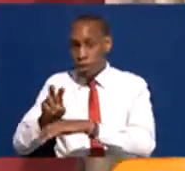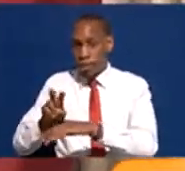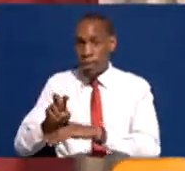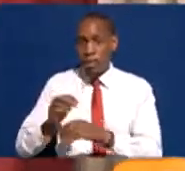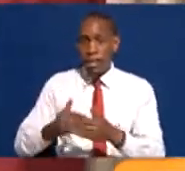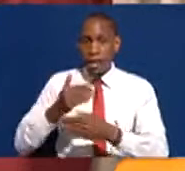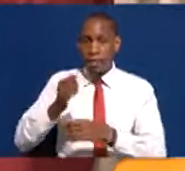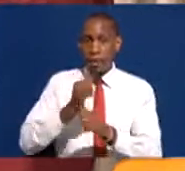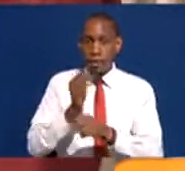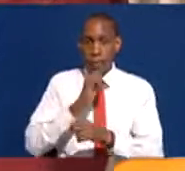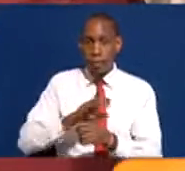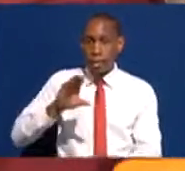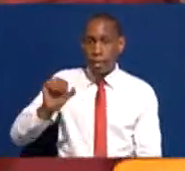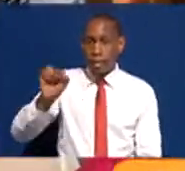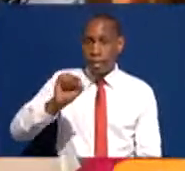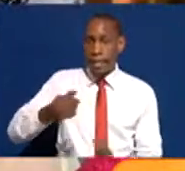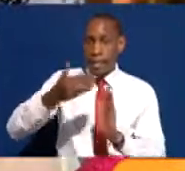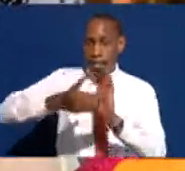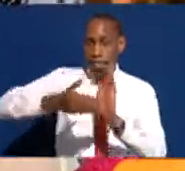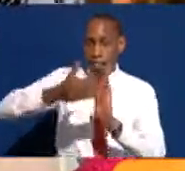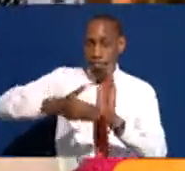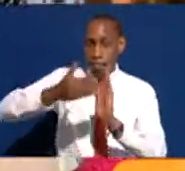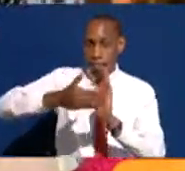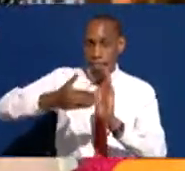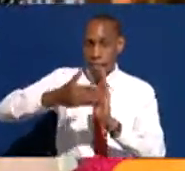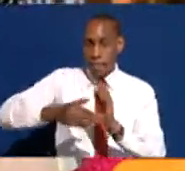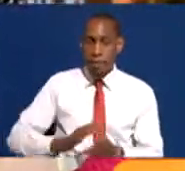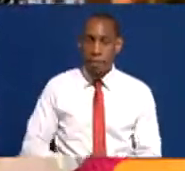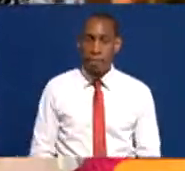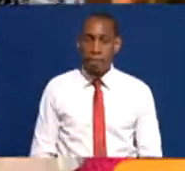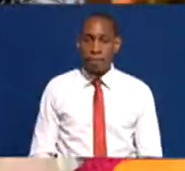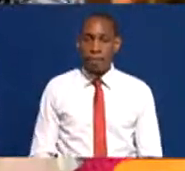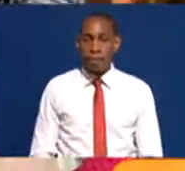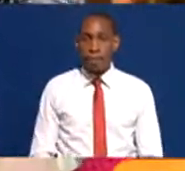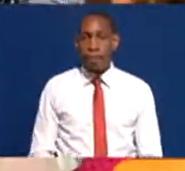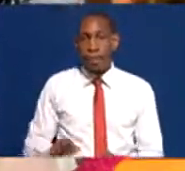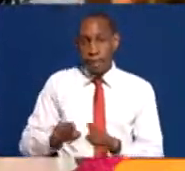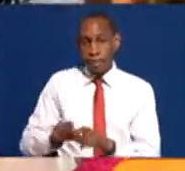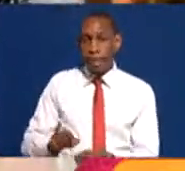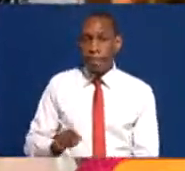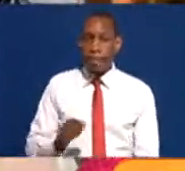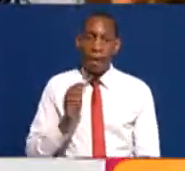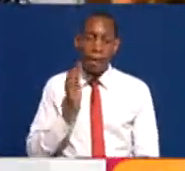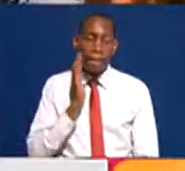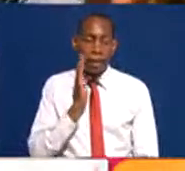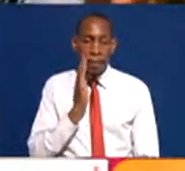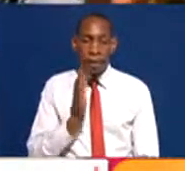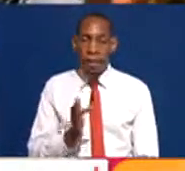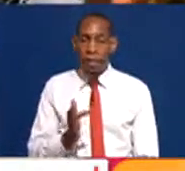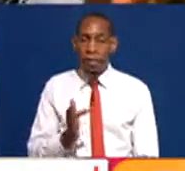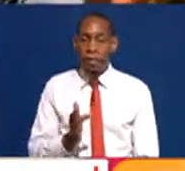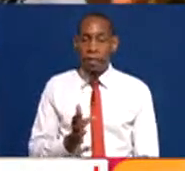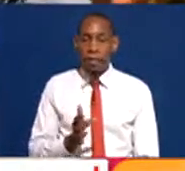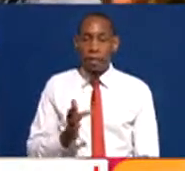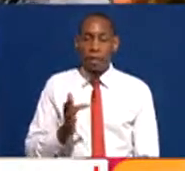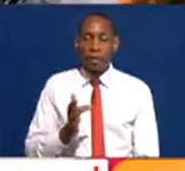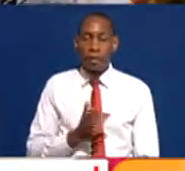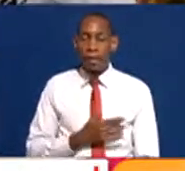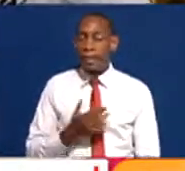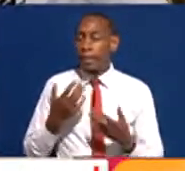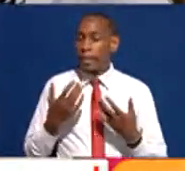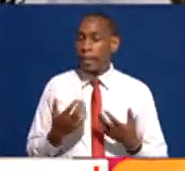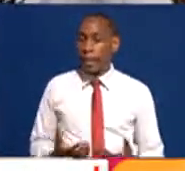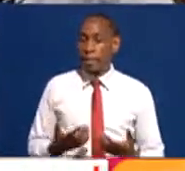after undergoing a cesarean section. Mama pia kwake ni ngumu juu ya venye alikuwa amepokea watoto